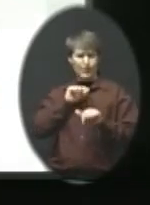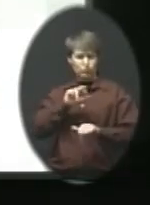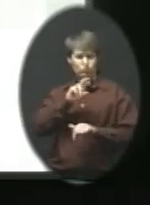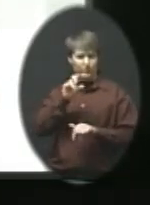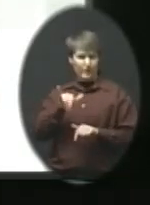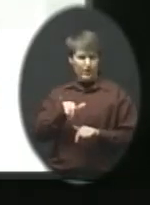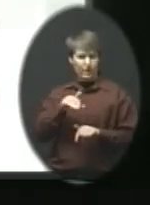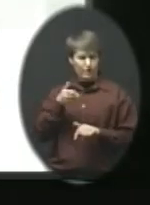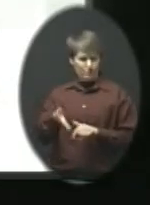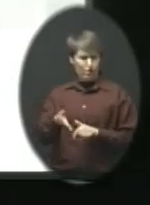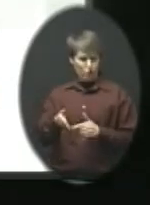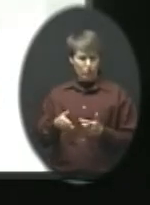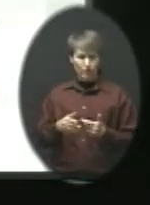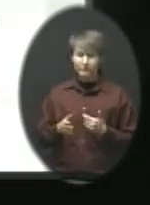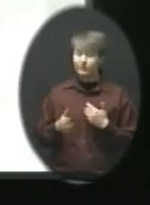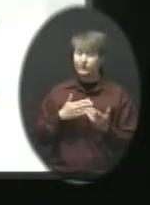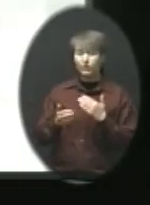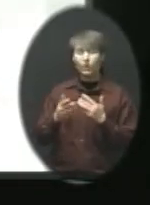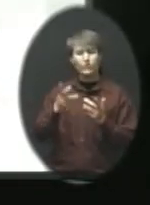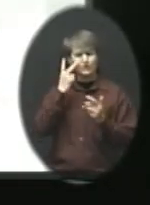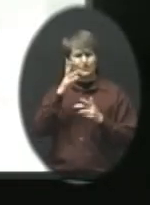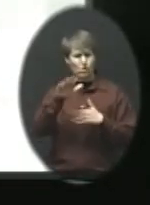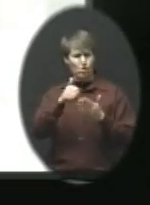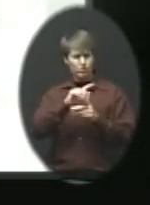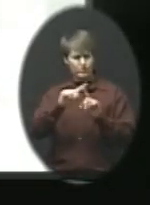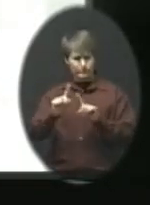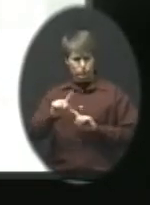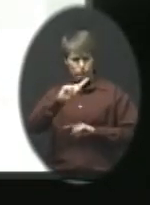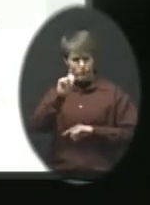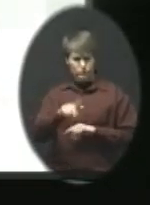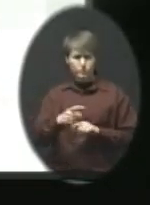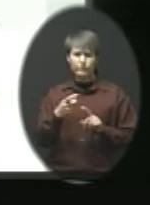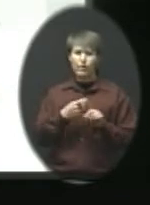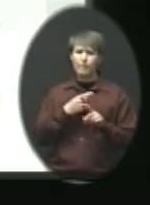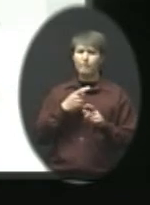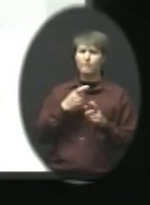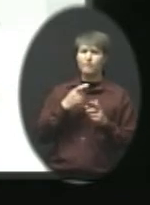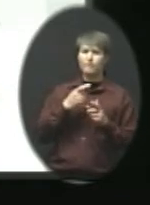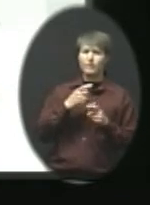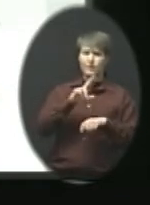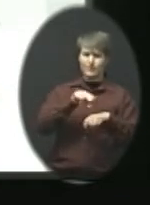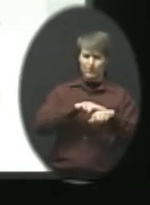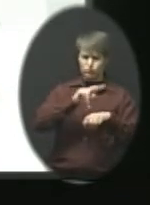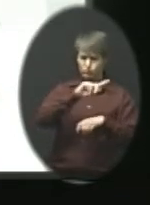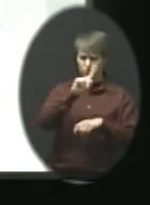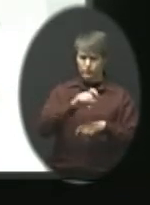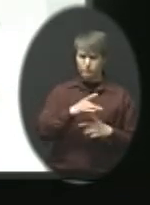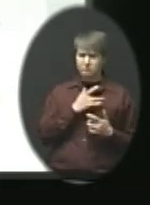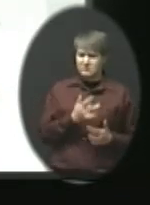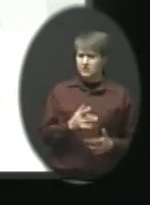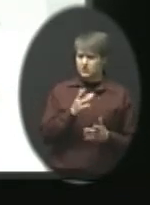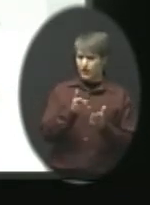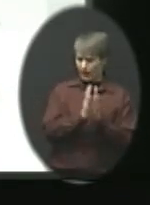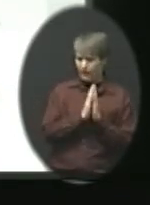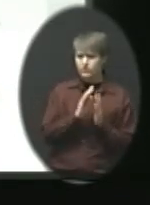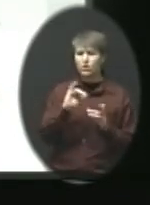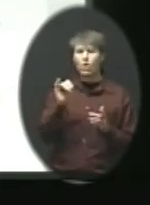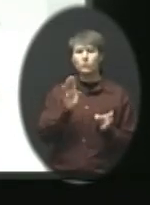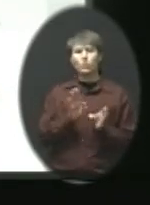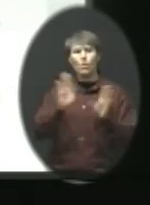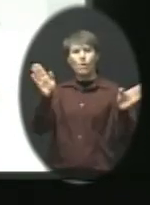there. So you can see all the questions that we ask, everything from the national questions that we have typically asked, as well as